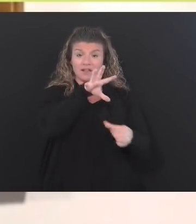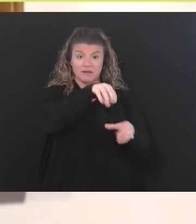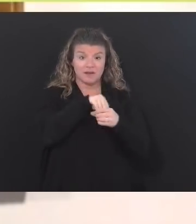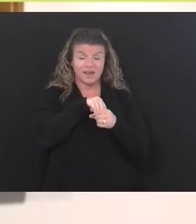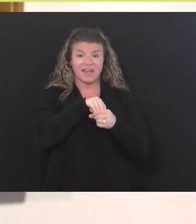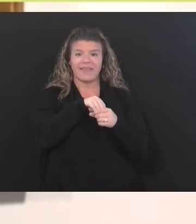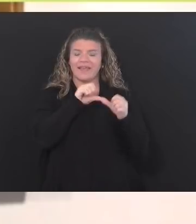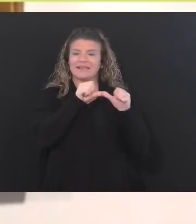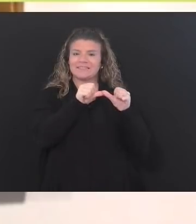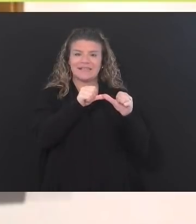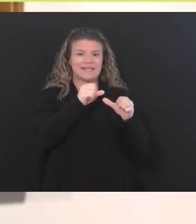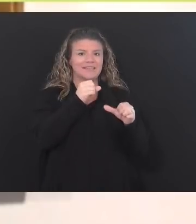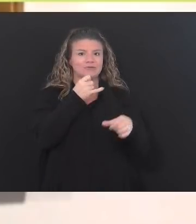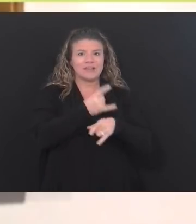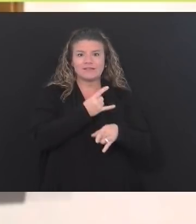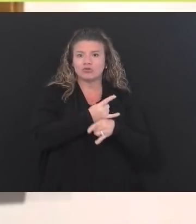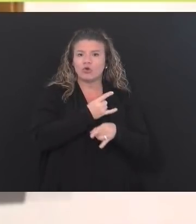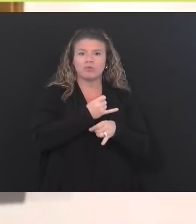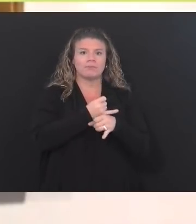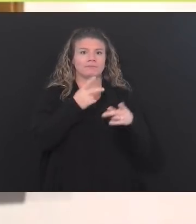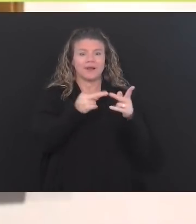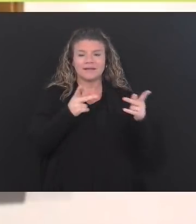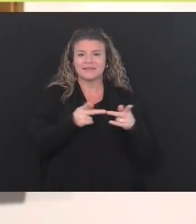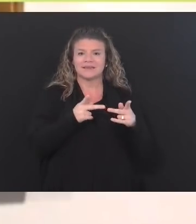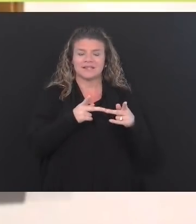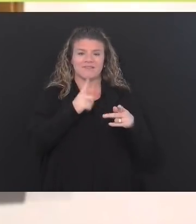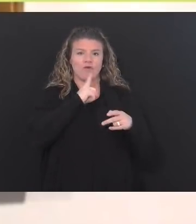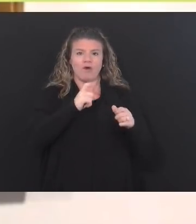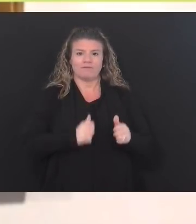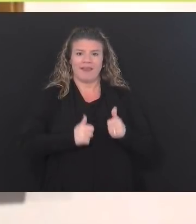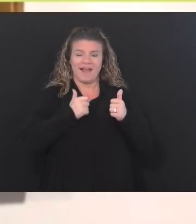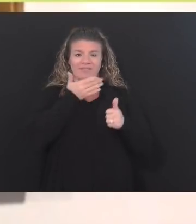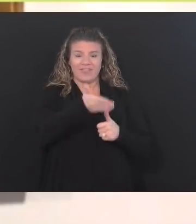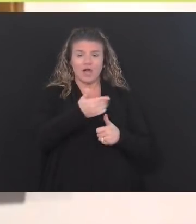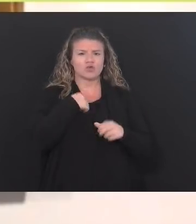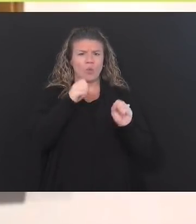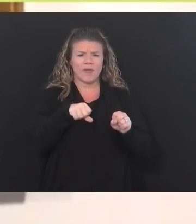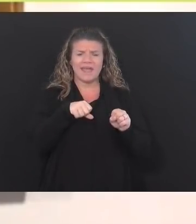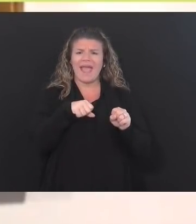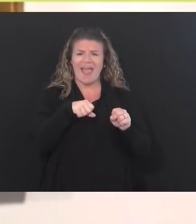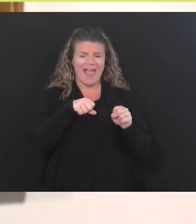extended care groups, so that we can release bottlenecks in